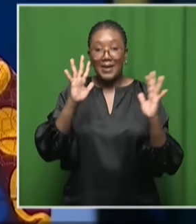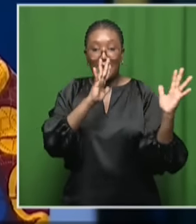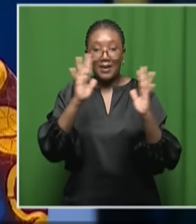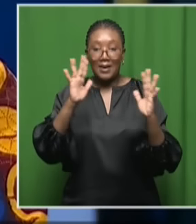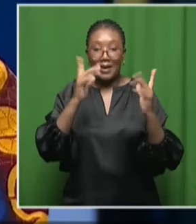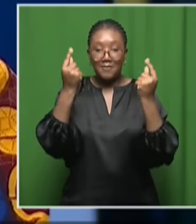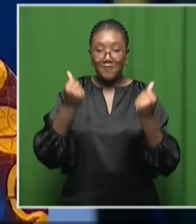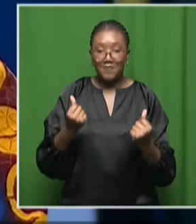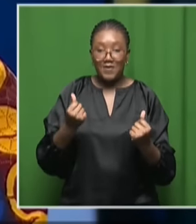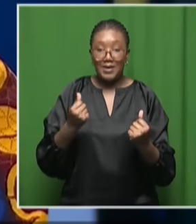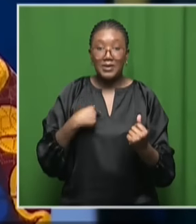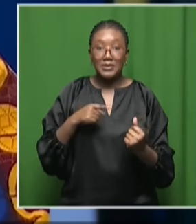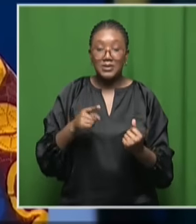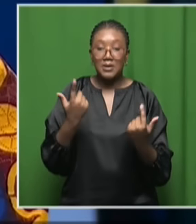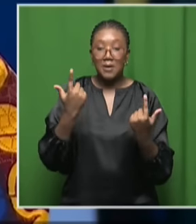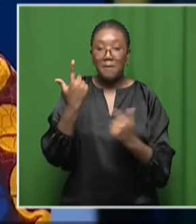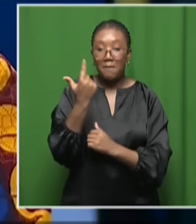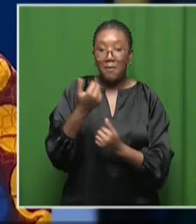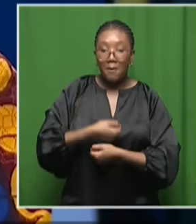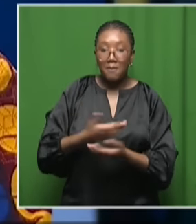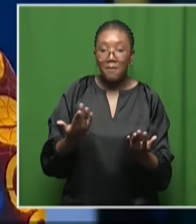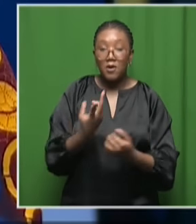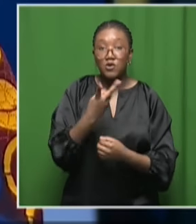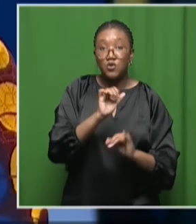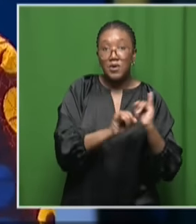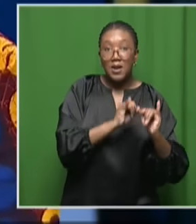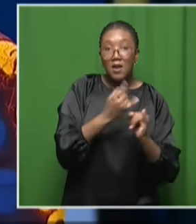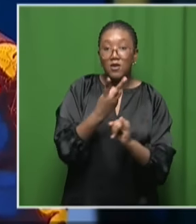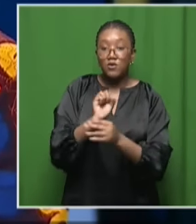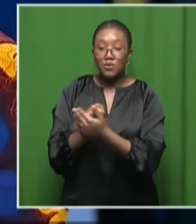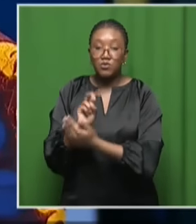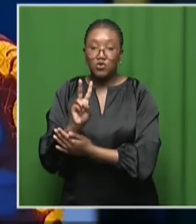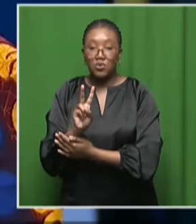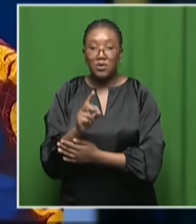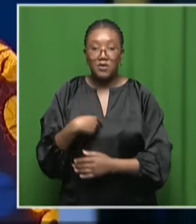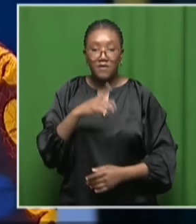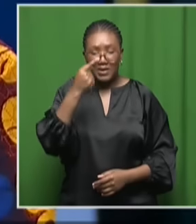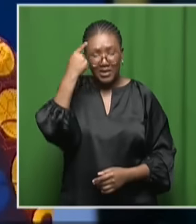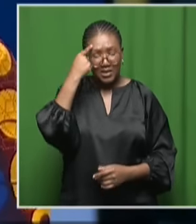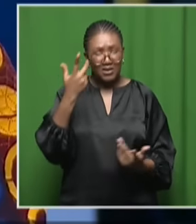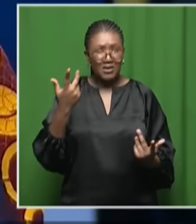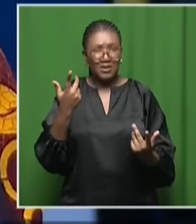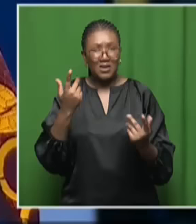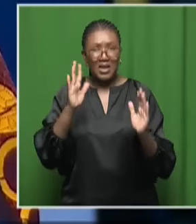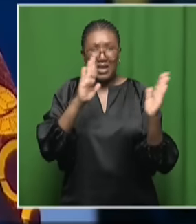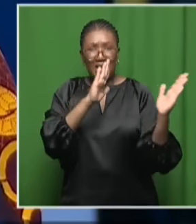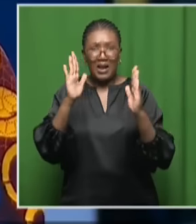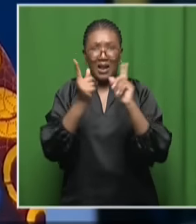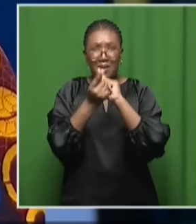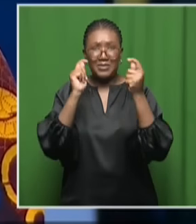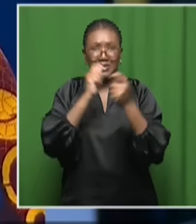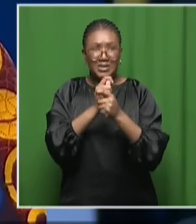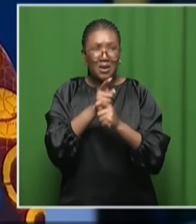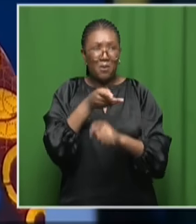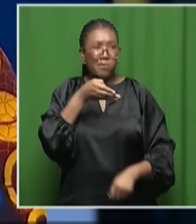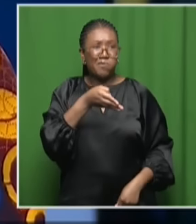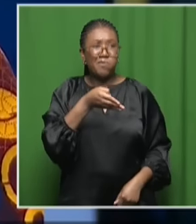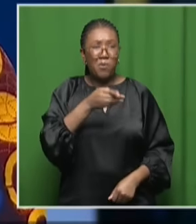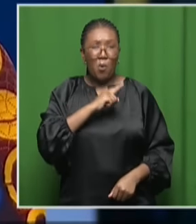was first introduced in 2011, 2012 to the G20 agenda, no one thought it belonged there. Now you can't imagine a G20 that